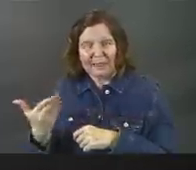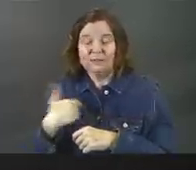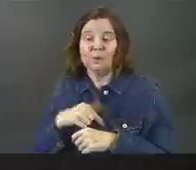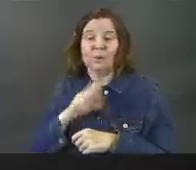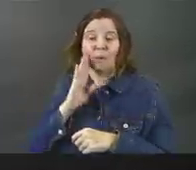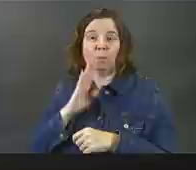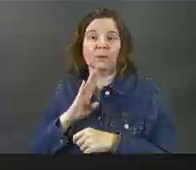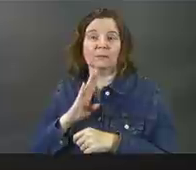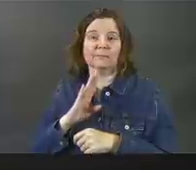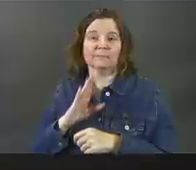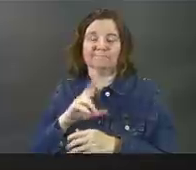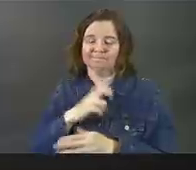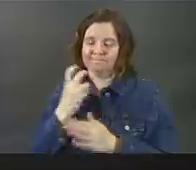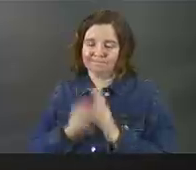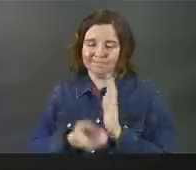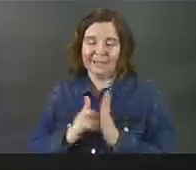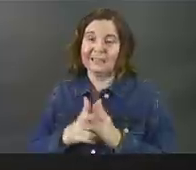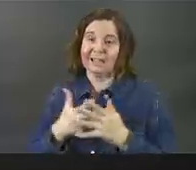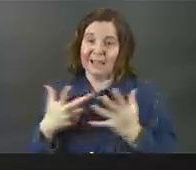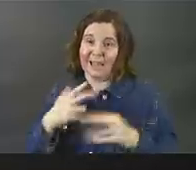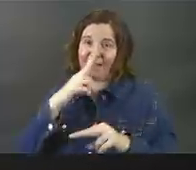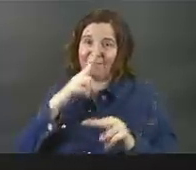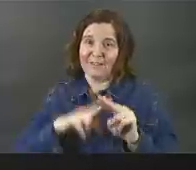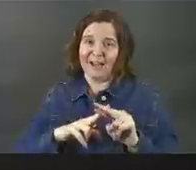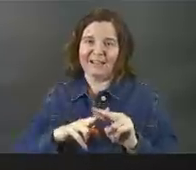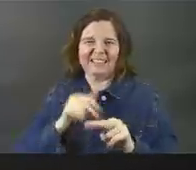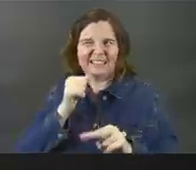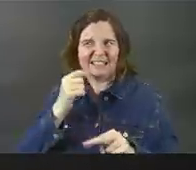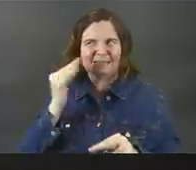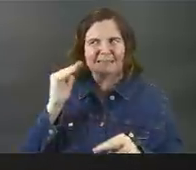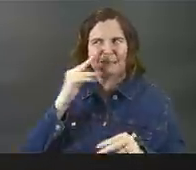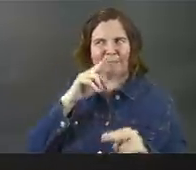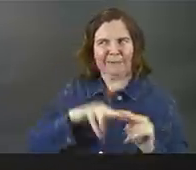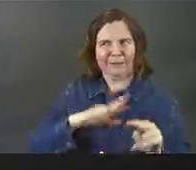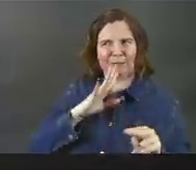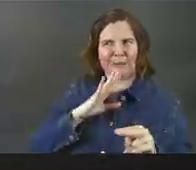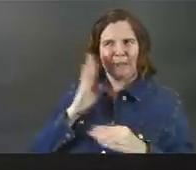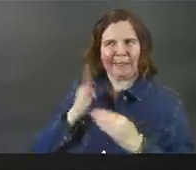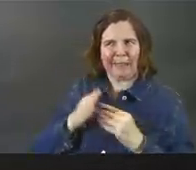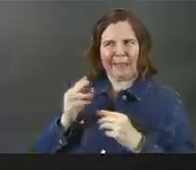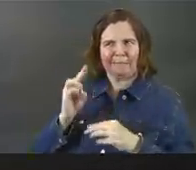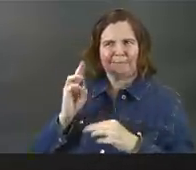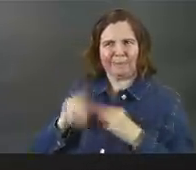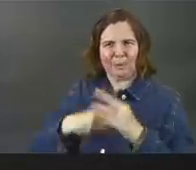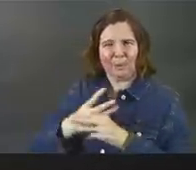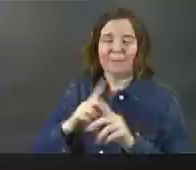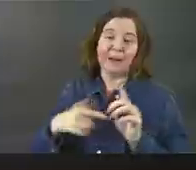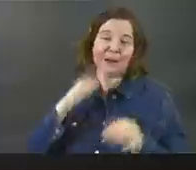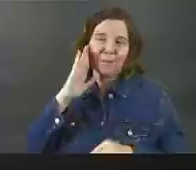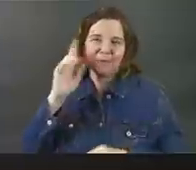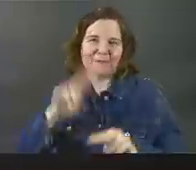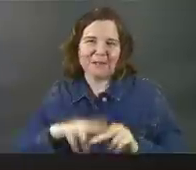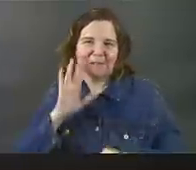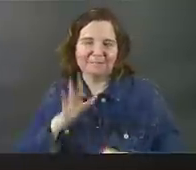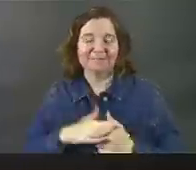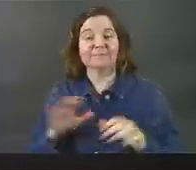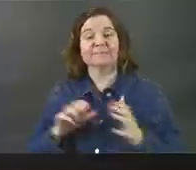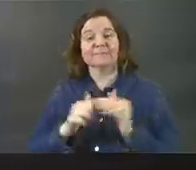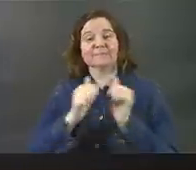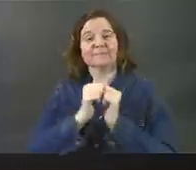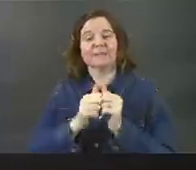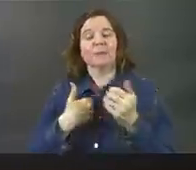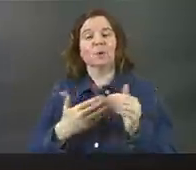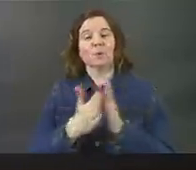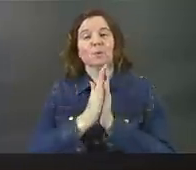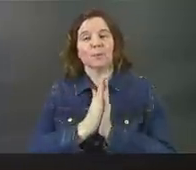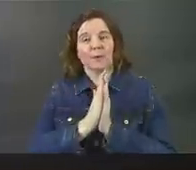we are going to dive into that. It's going to be a lot of fun. It doesn't sound fun to talk about the end of the world, but it is going to be fun. And so we're going to do that together. But we're